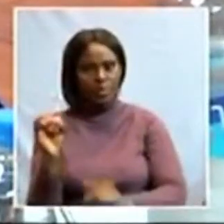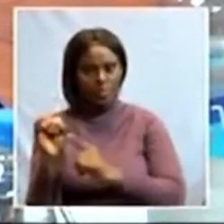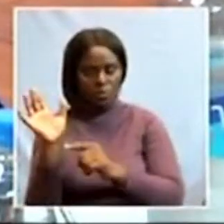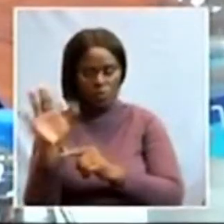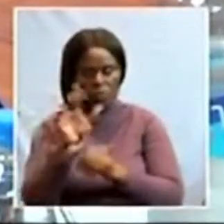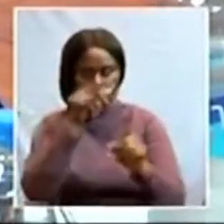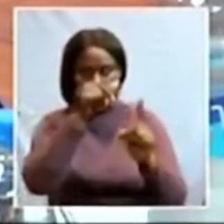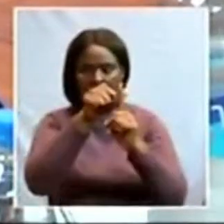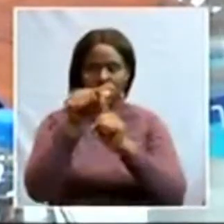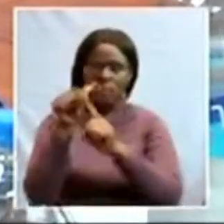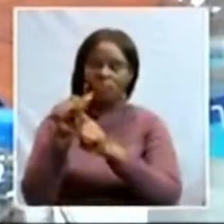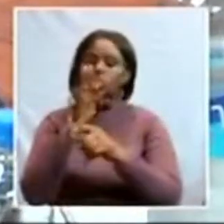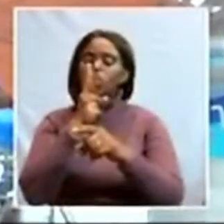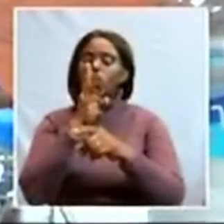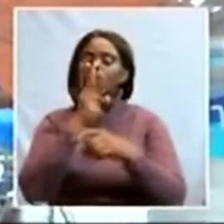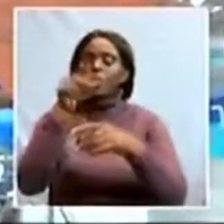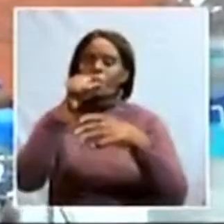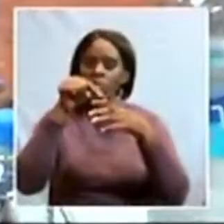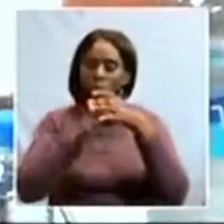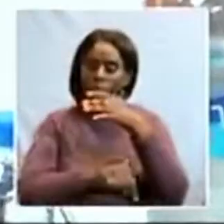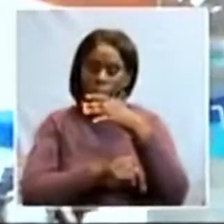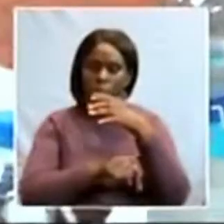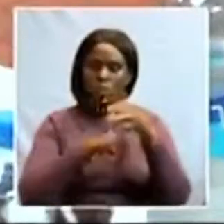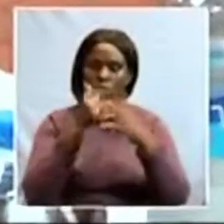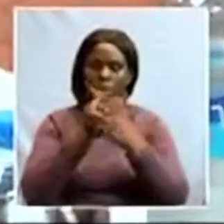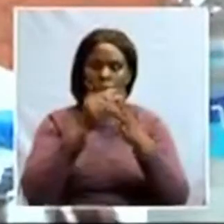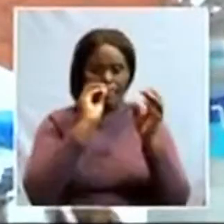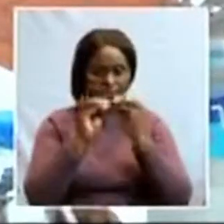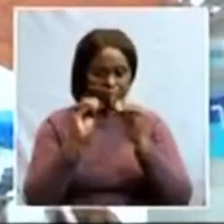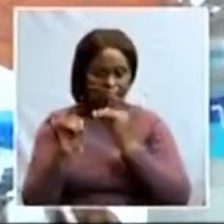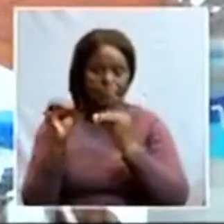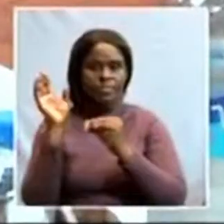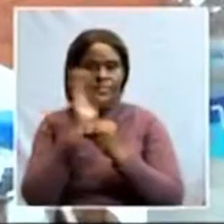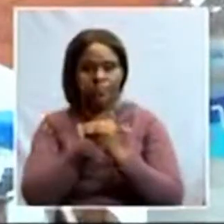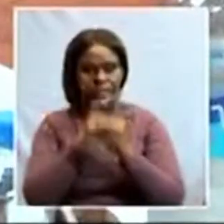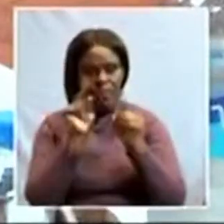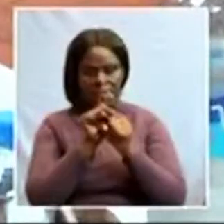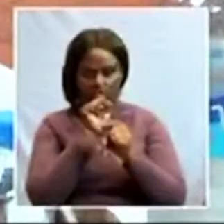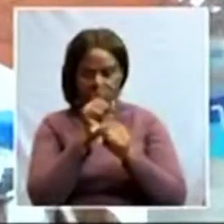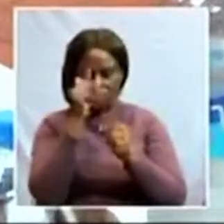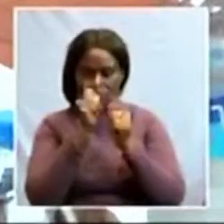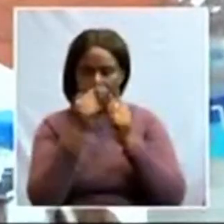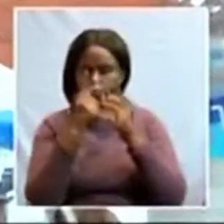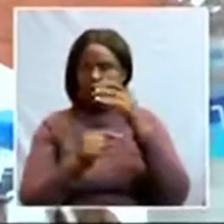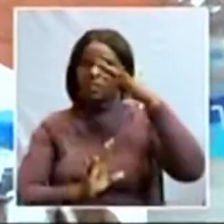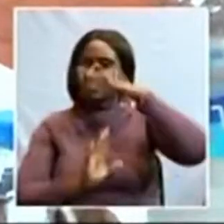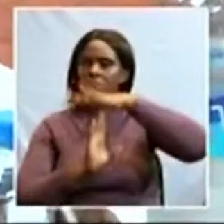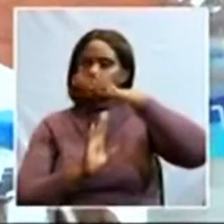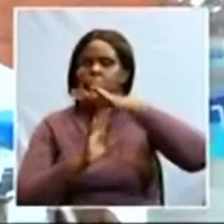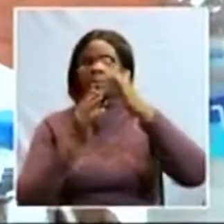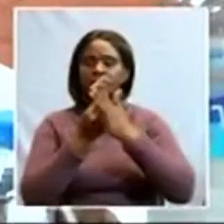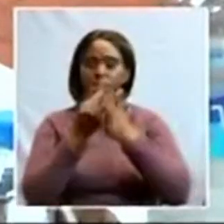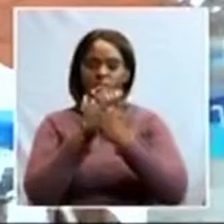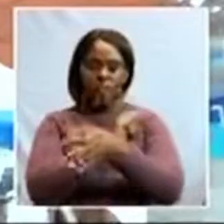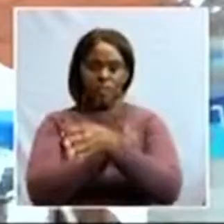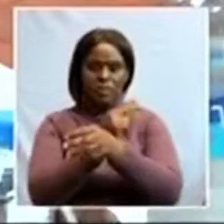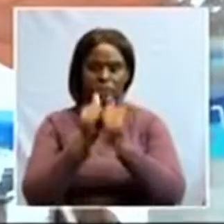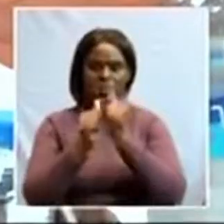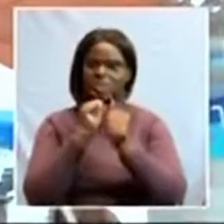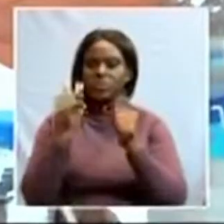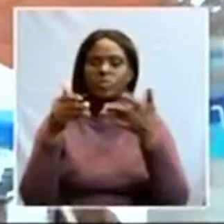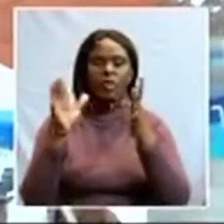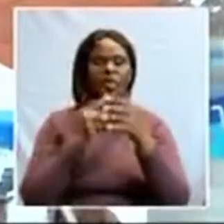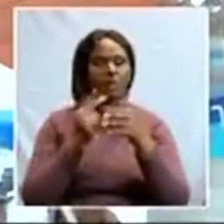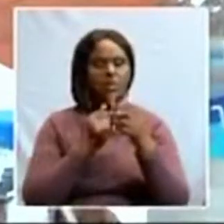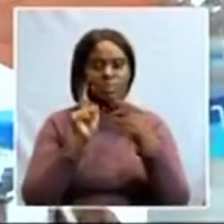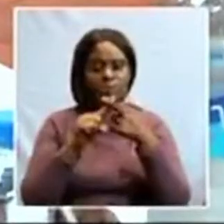the targeted bores were rehabilitated. This was due to limited resources, which couldn't allow